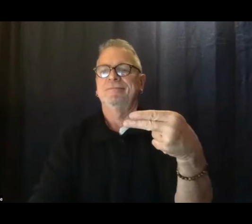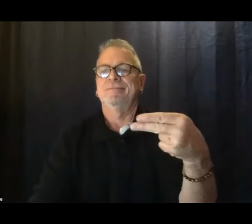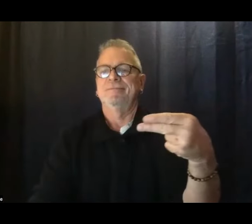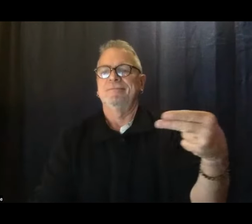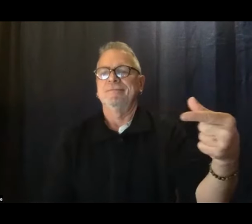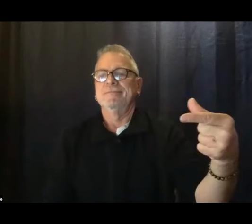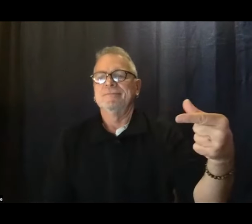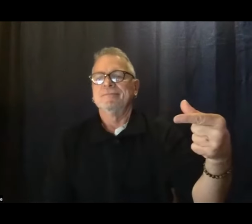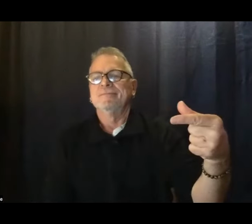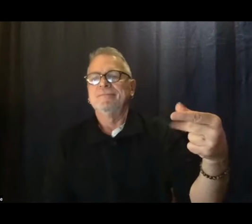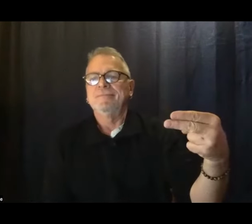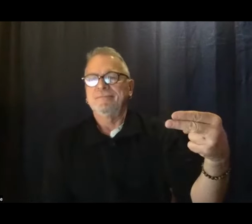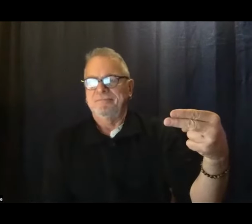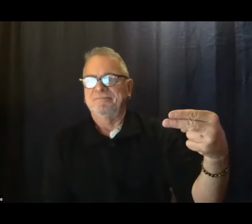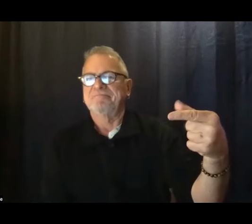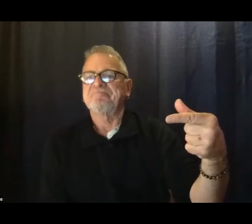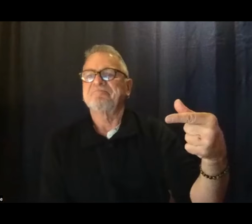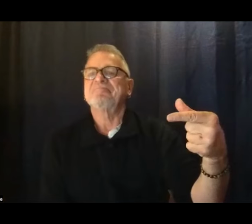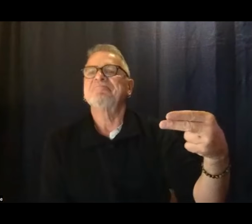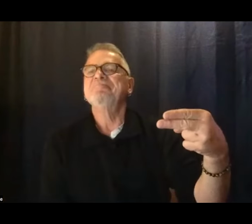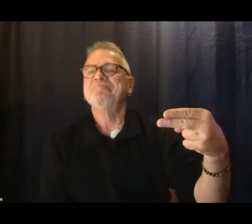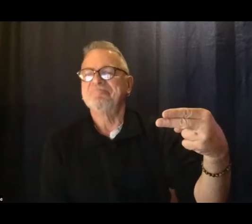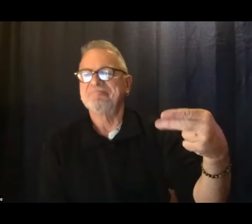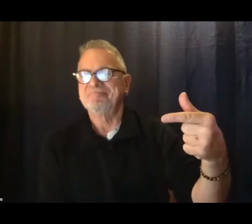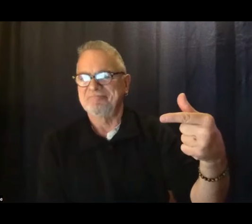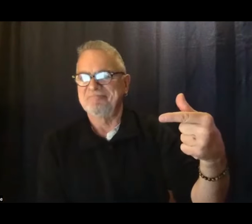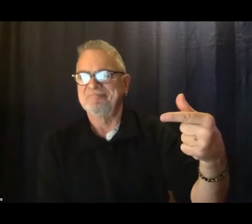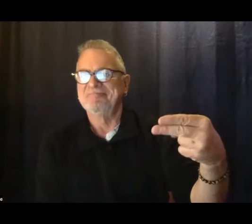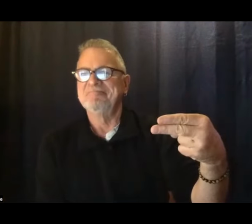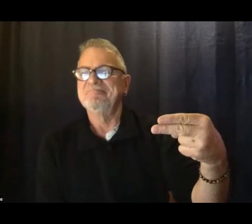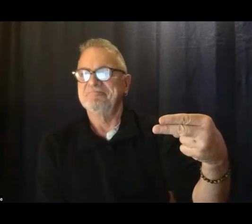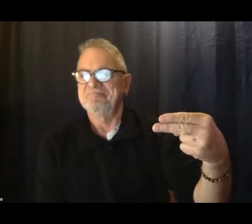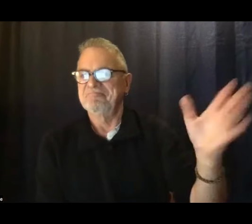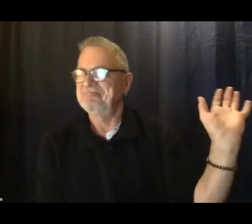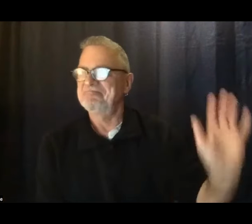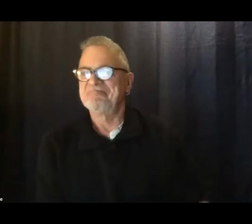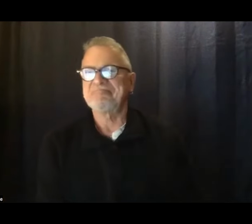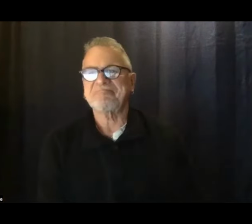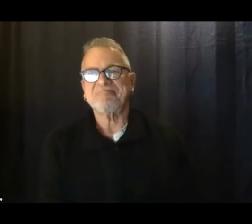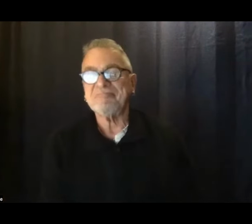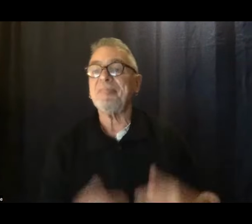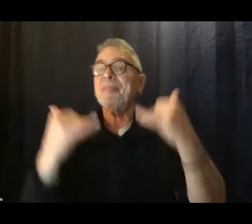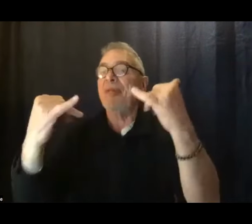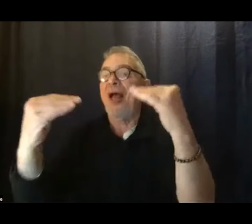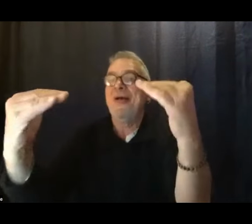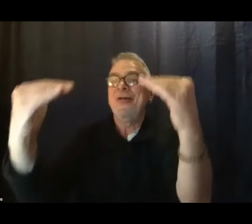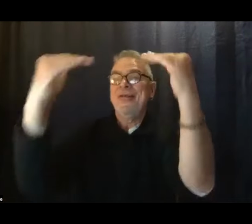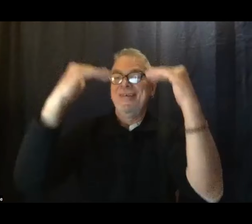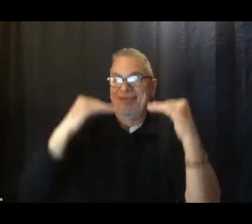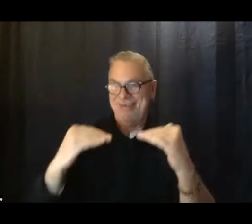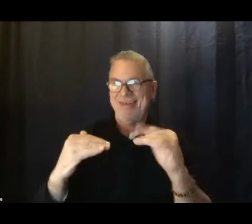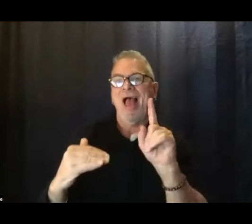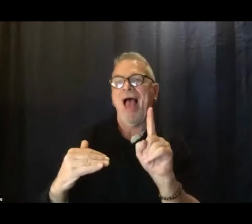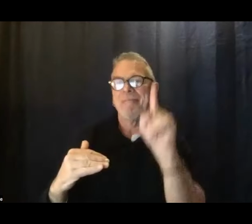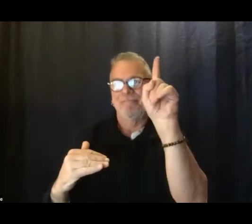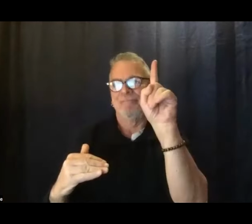So G and the H, the palm is towards the middle, back towards the middle, G and H. That's it.